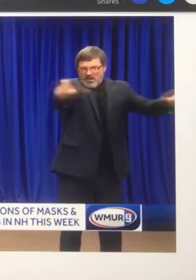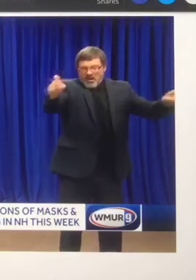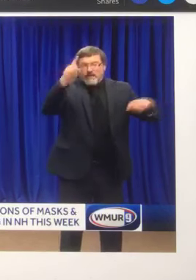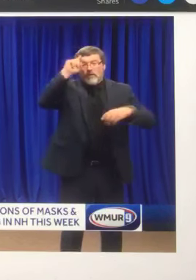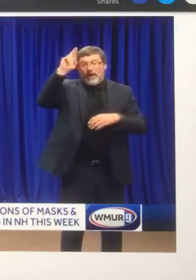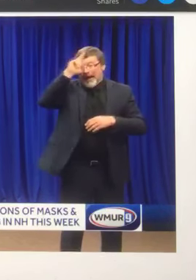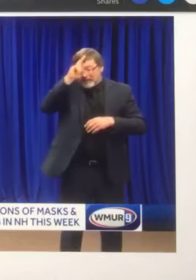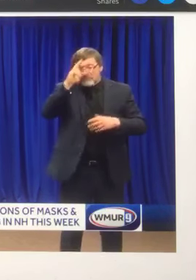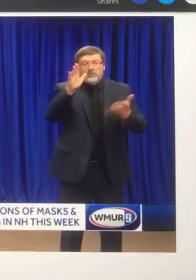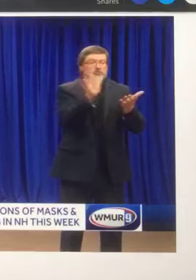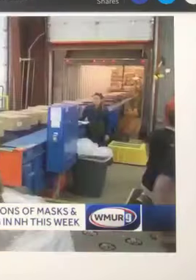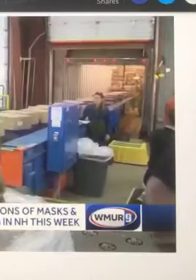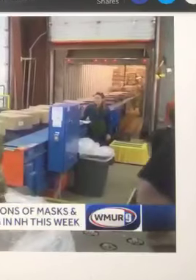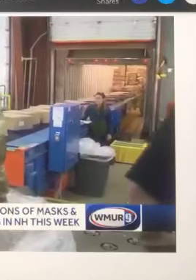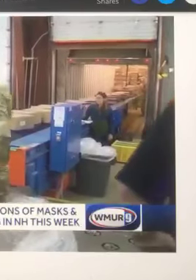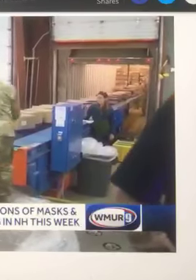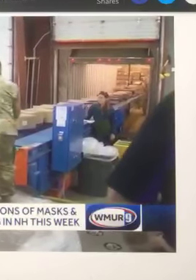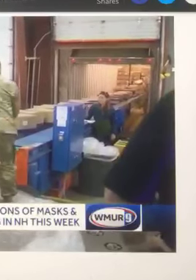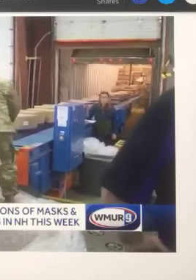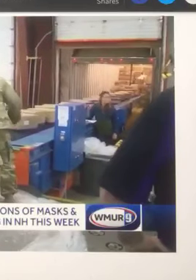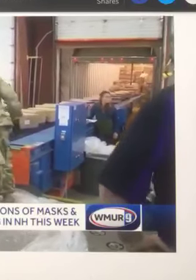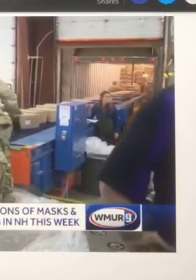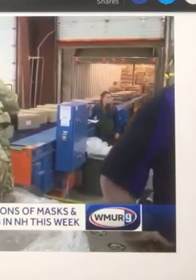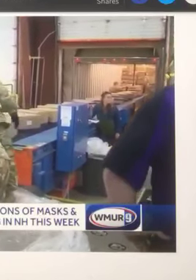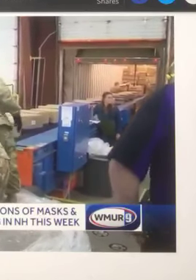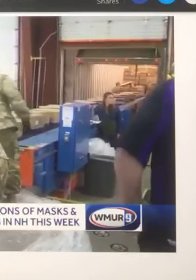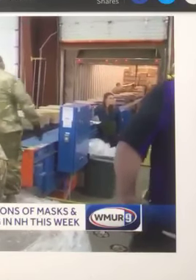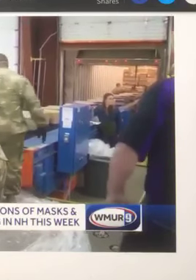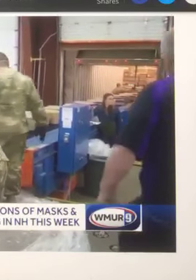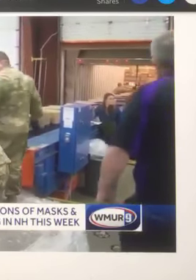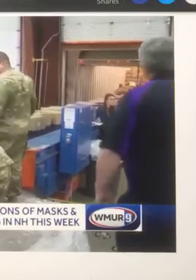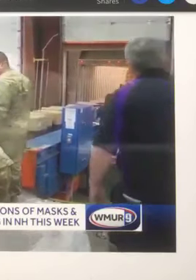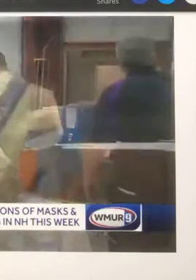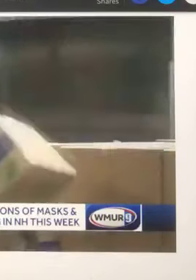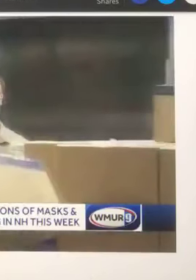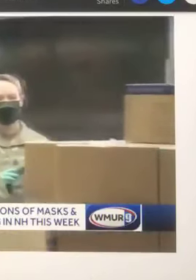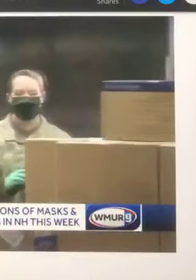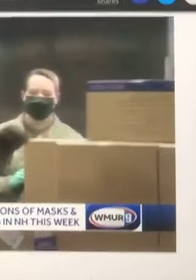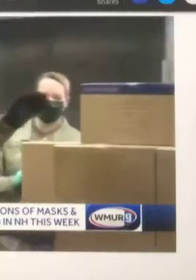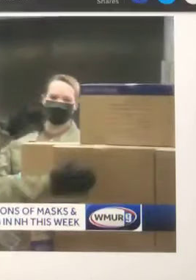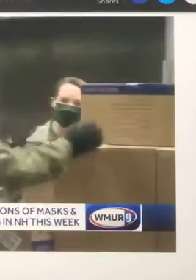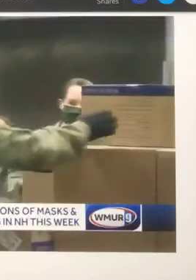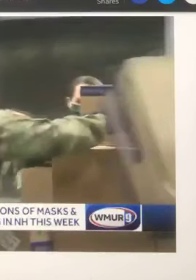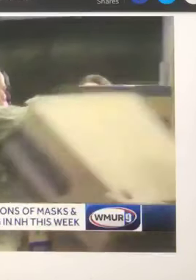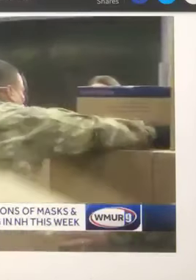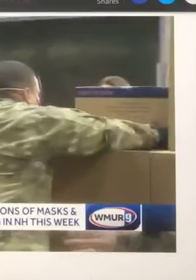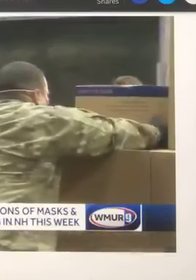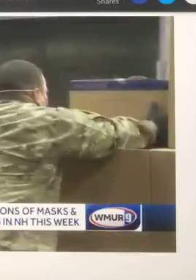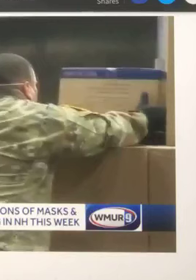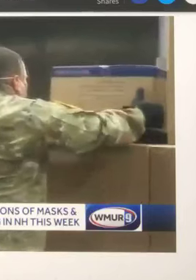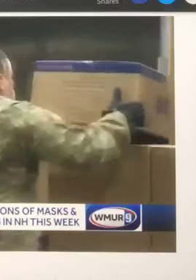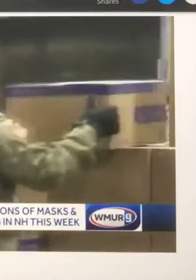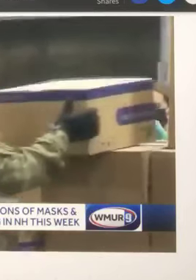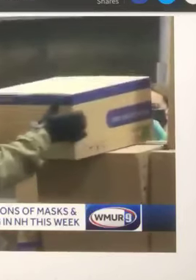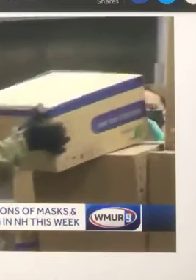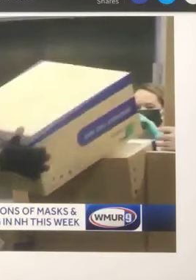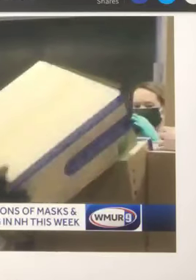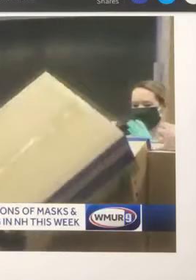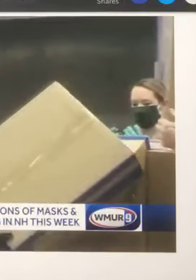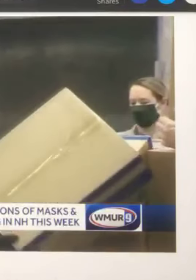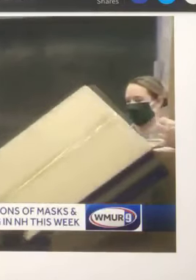to arrive later this week. Medical gowns are in high demand nationwide, but the governor says the Granite State will receive